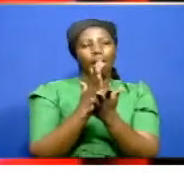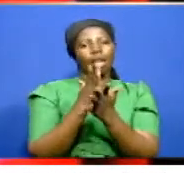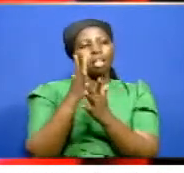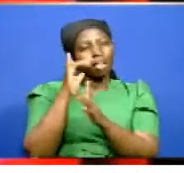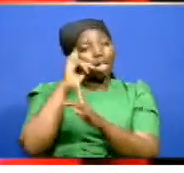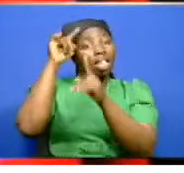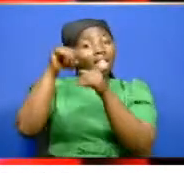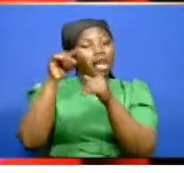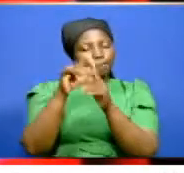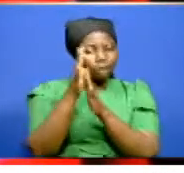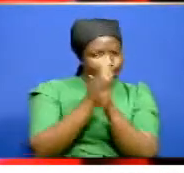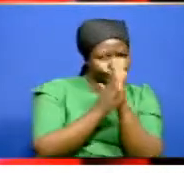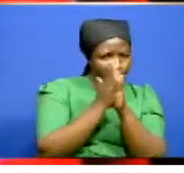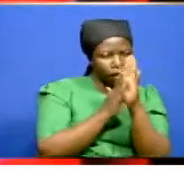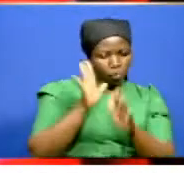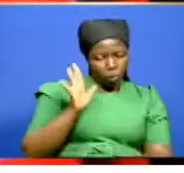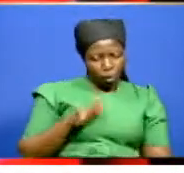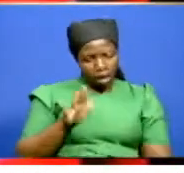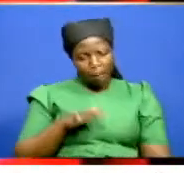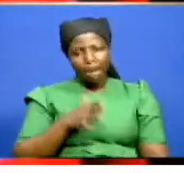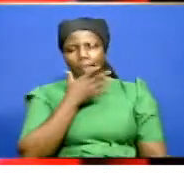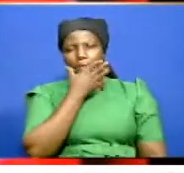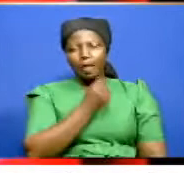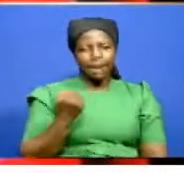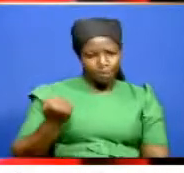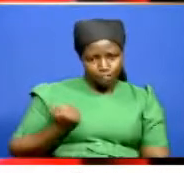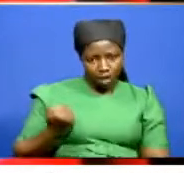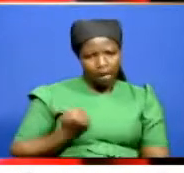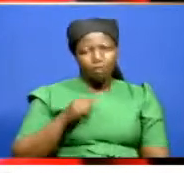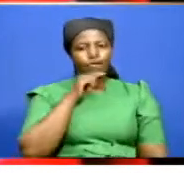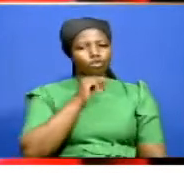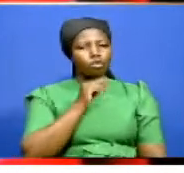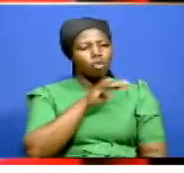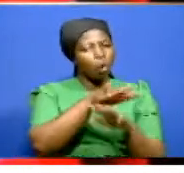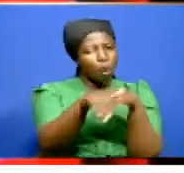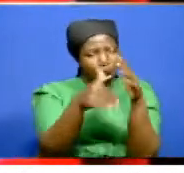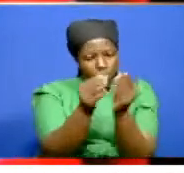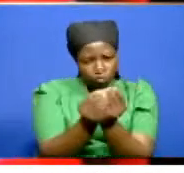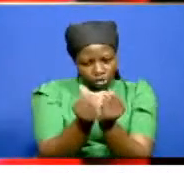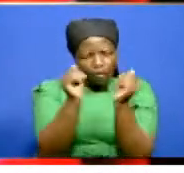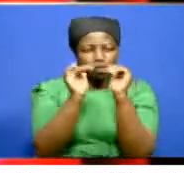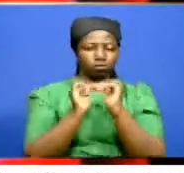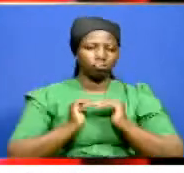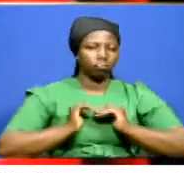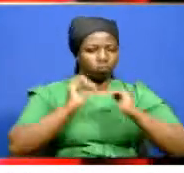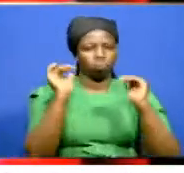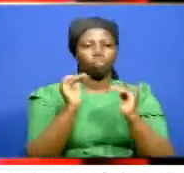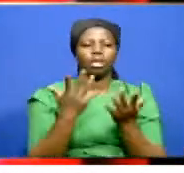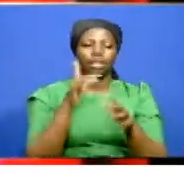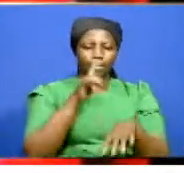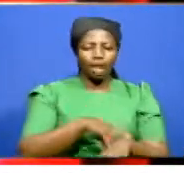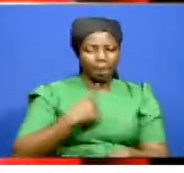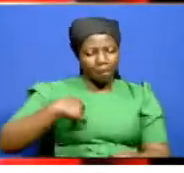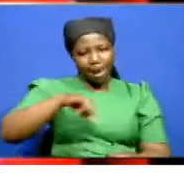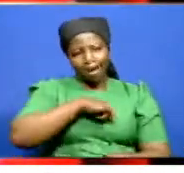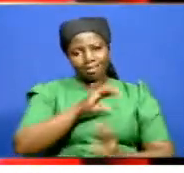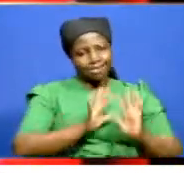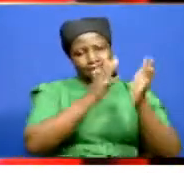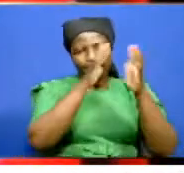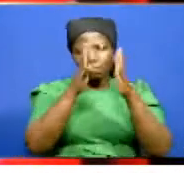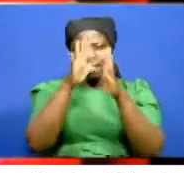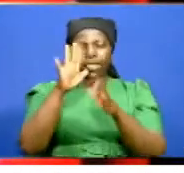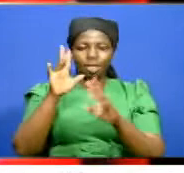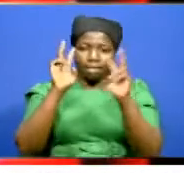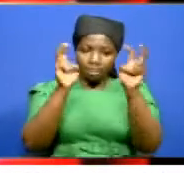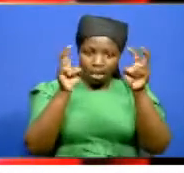aspirations of women and men, boys and girls, are addressed equitably. As we celebrate the theme, Women